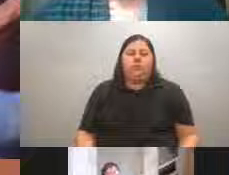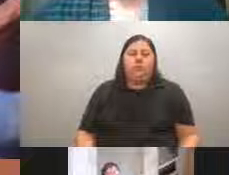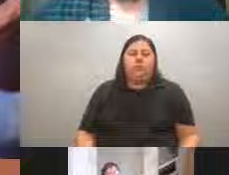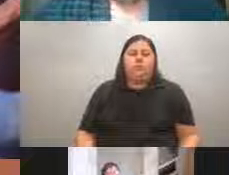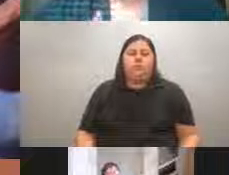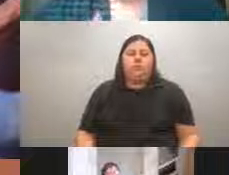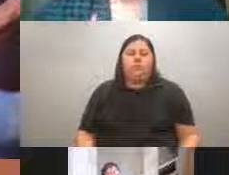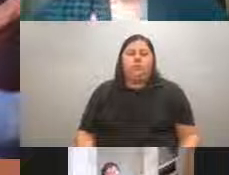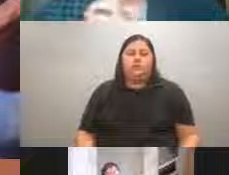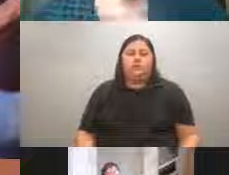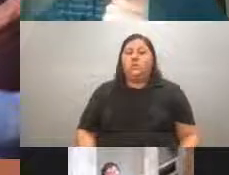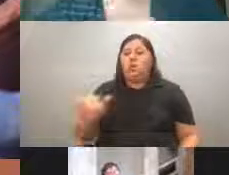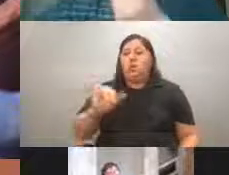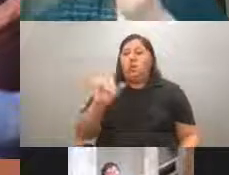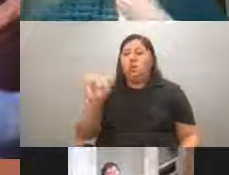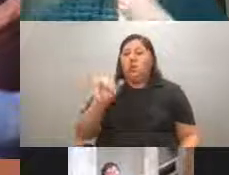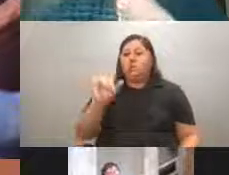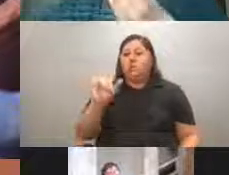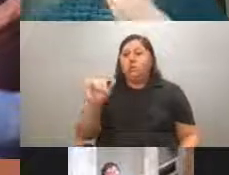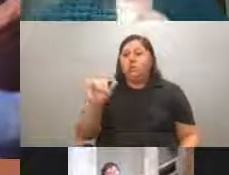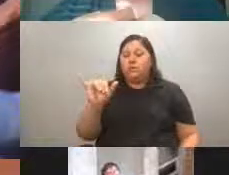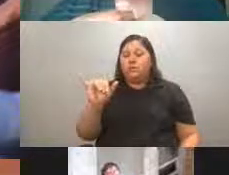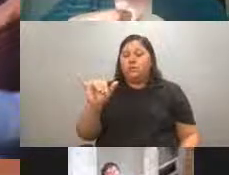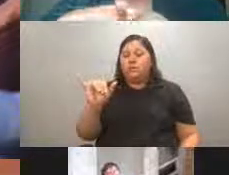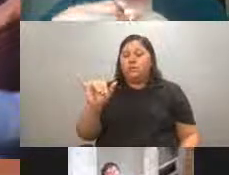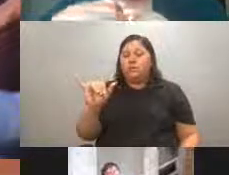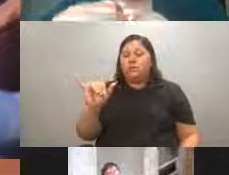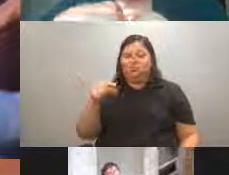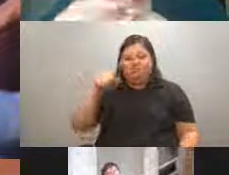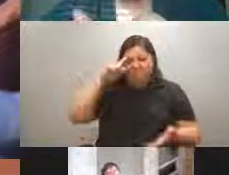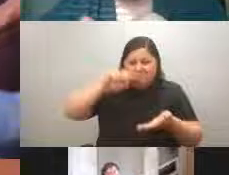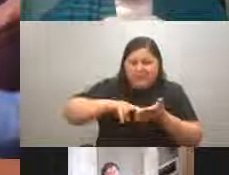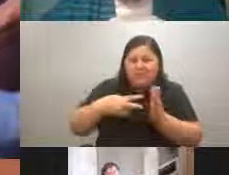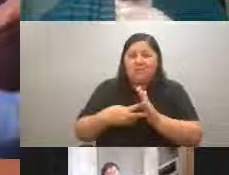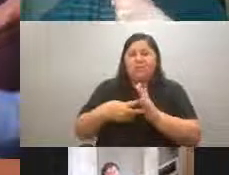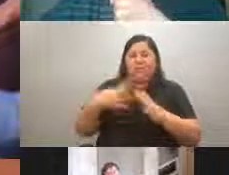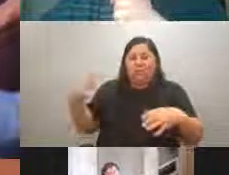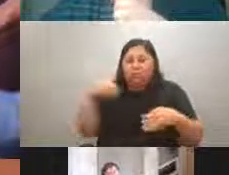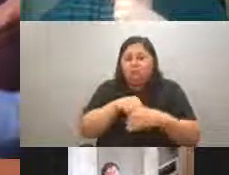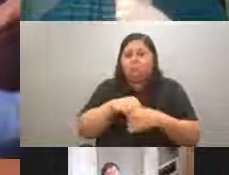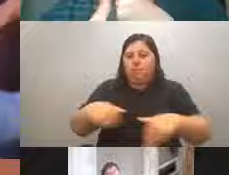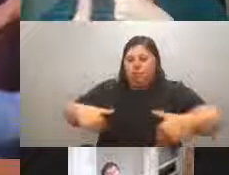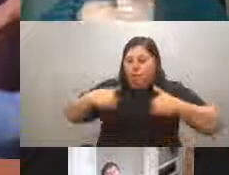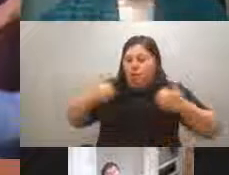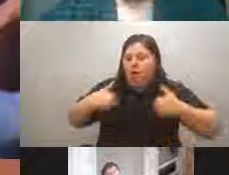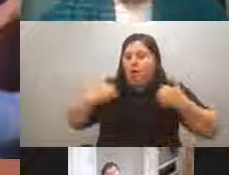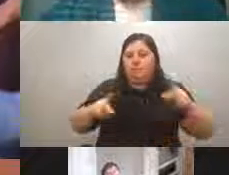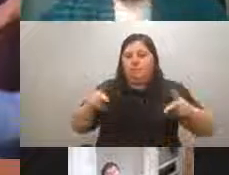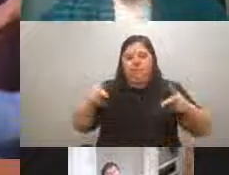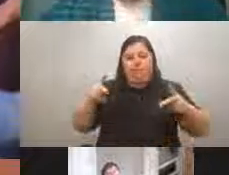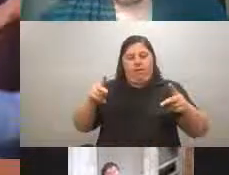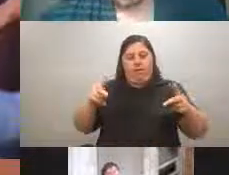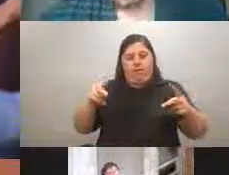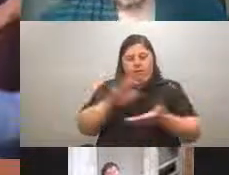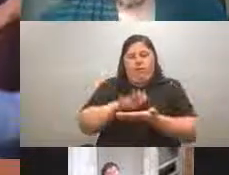And as also, because this will be having intentional engagement with the youth and the campus,